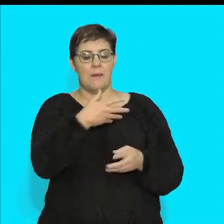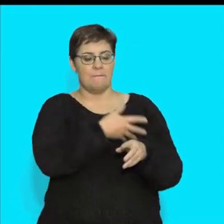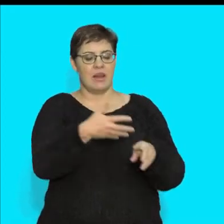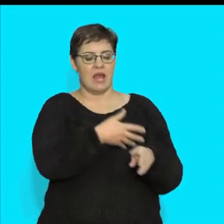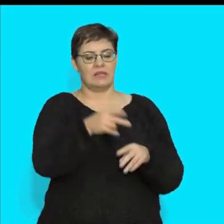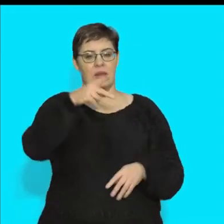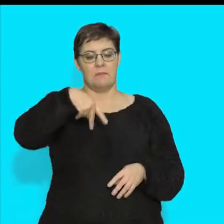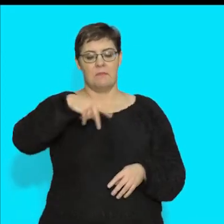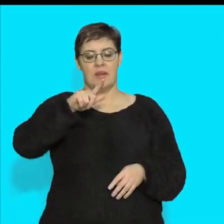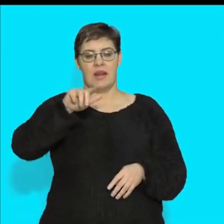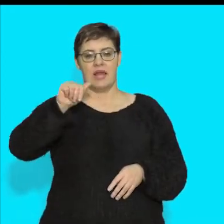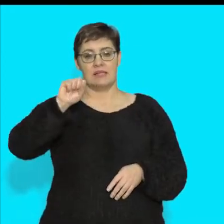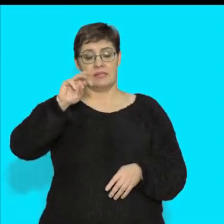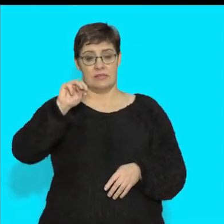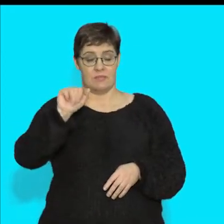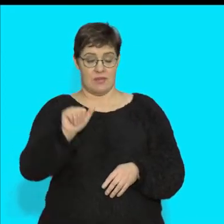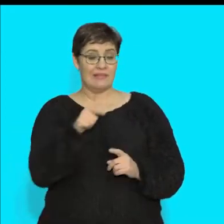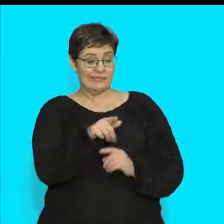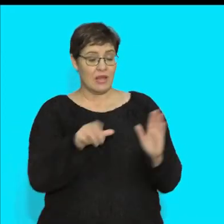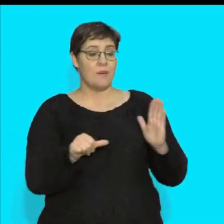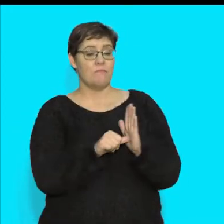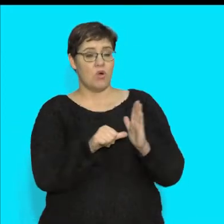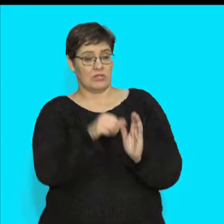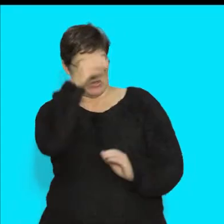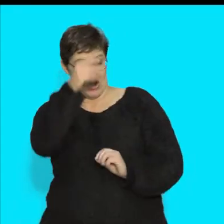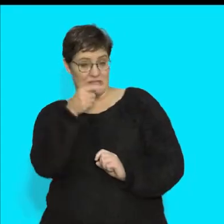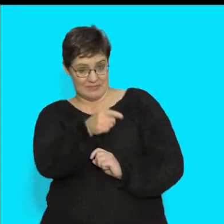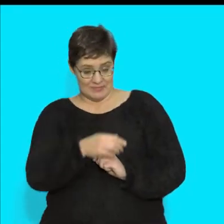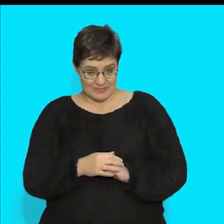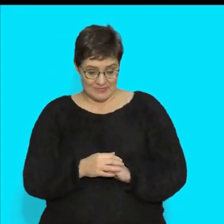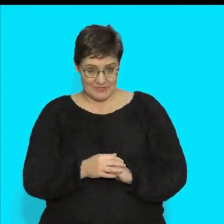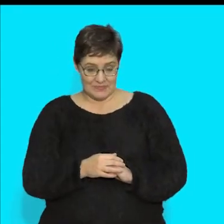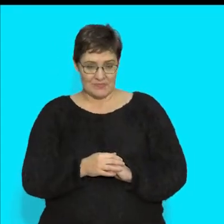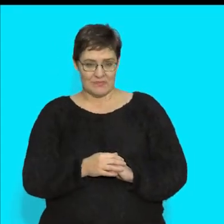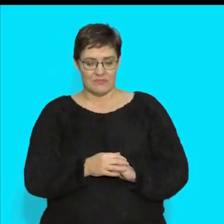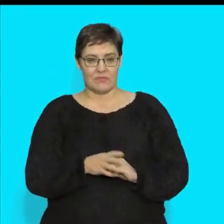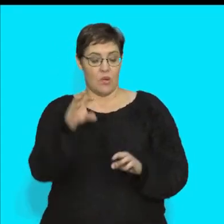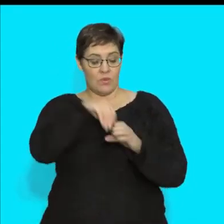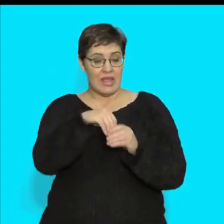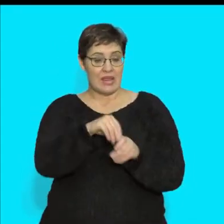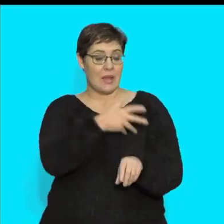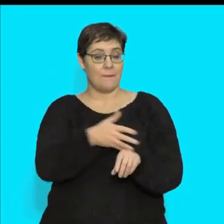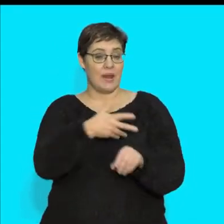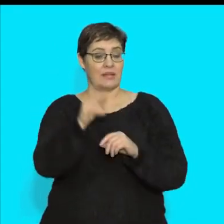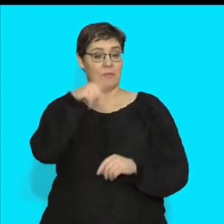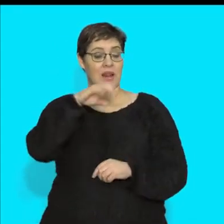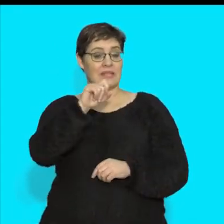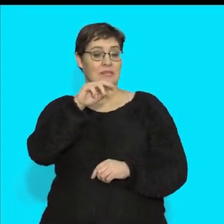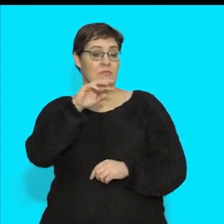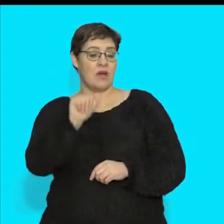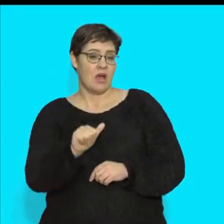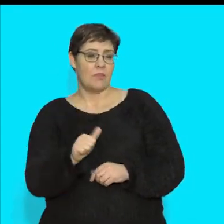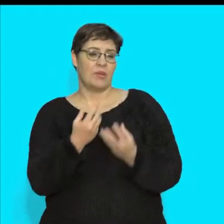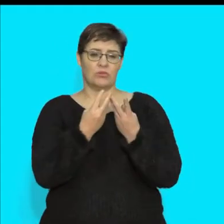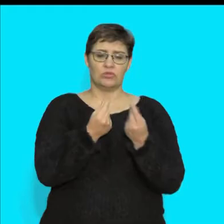And that's going to play an important role in the concept that I'm going to look at now. In the blood plasma, other than things